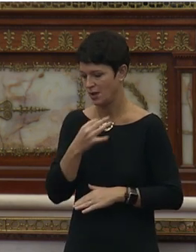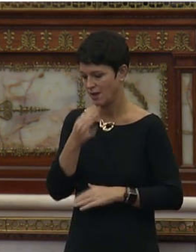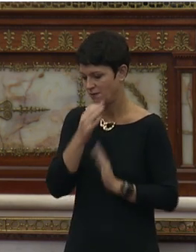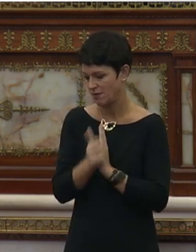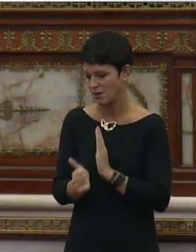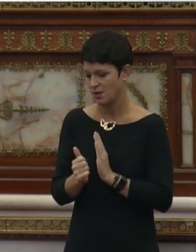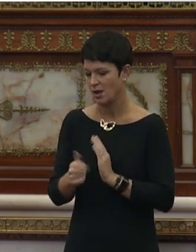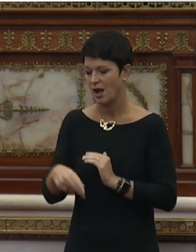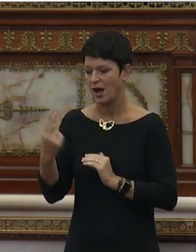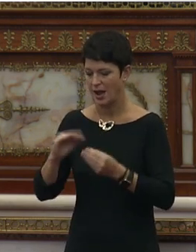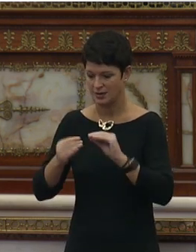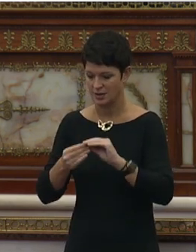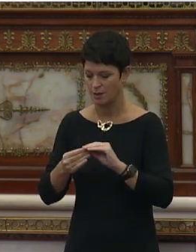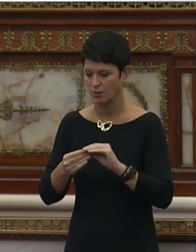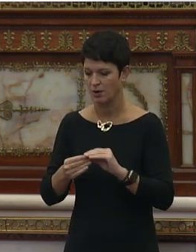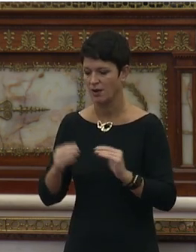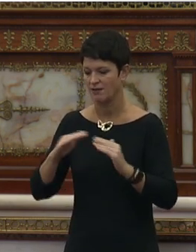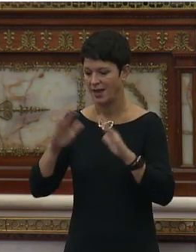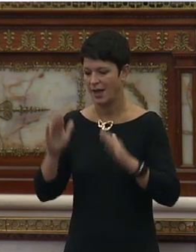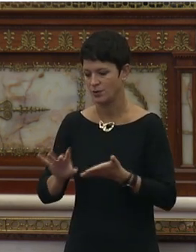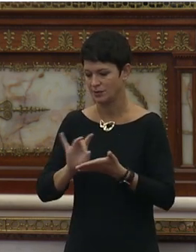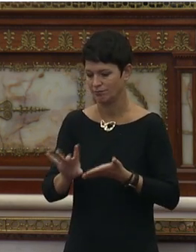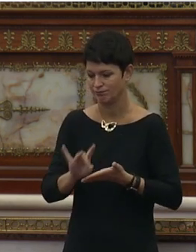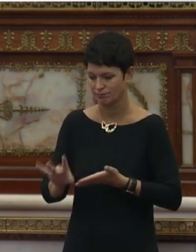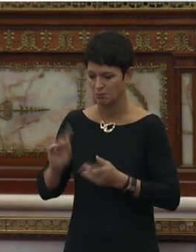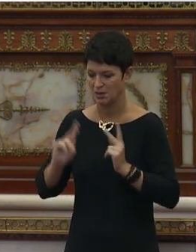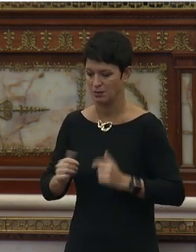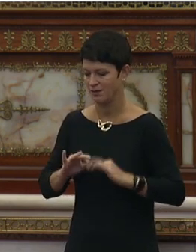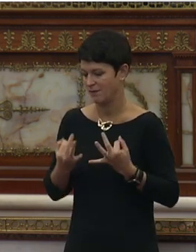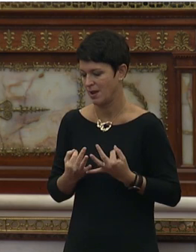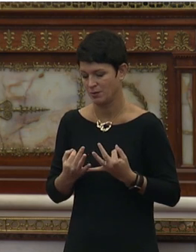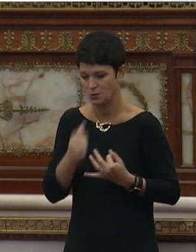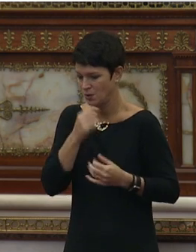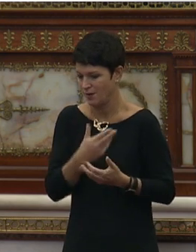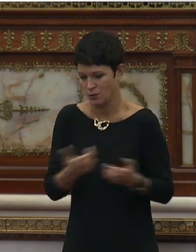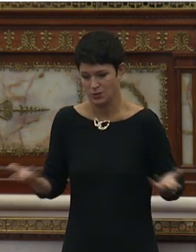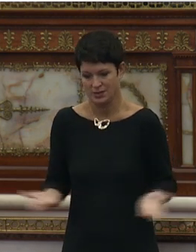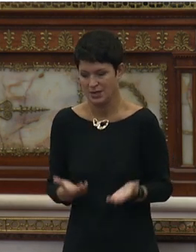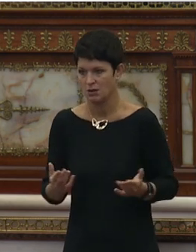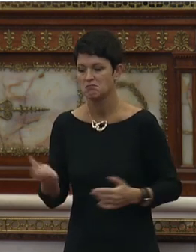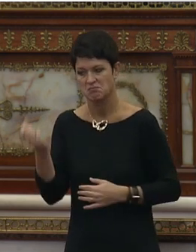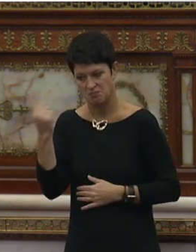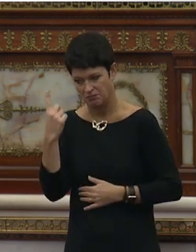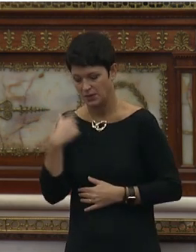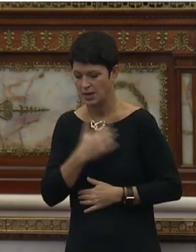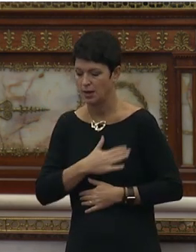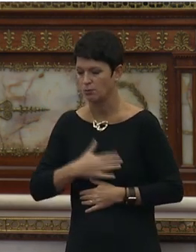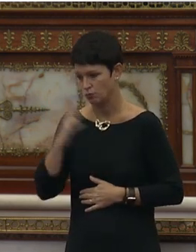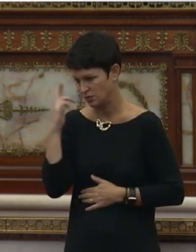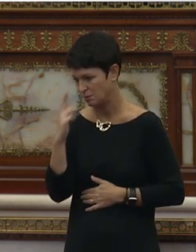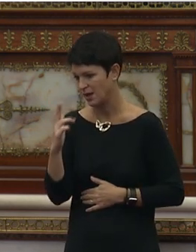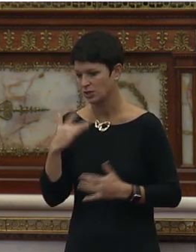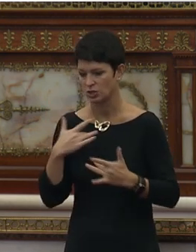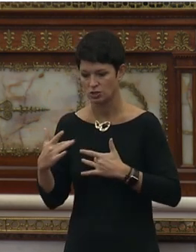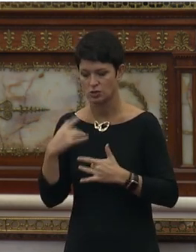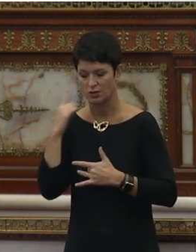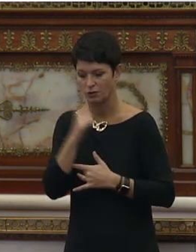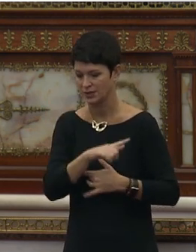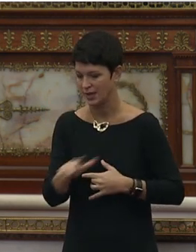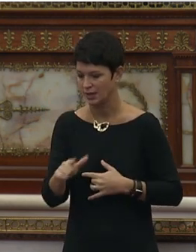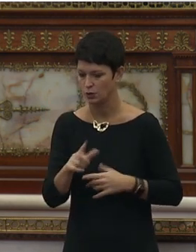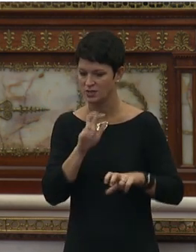such a high volume of housing insecure individuals and families. I understand and I appreciate the concern for